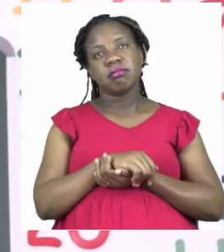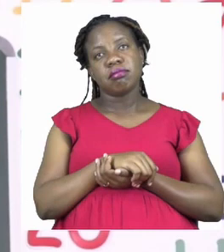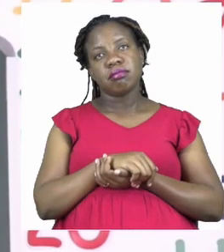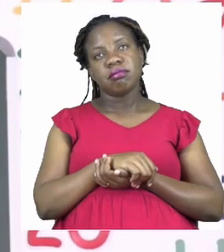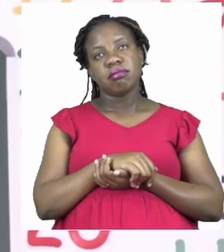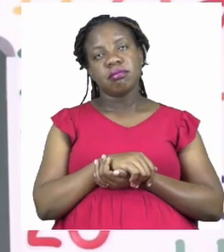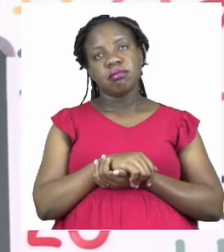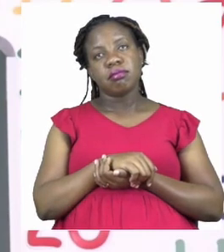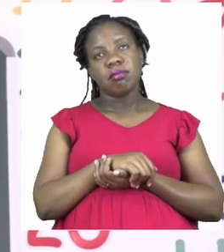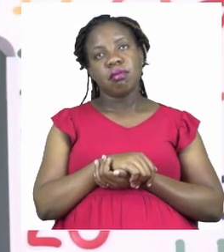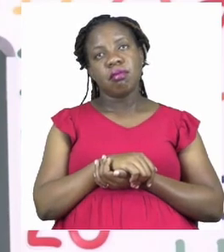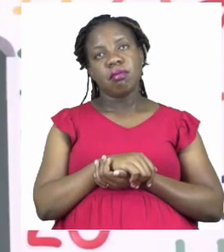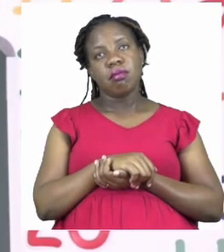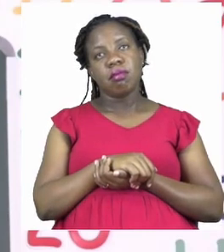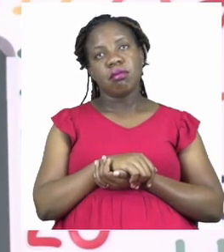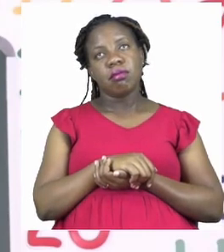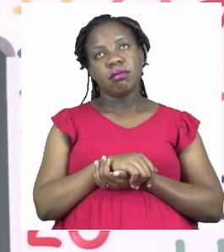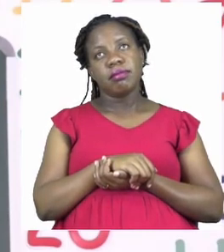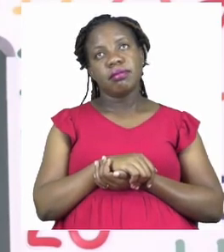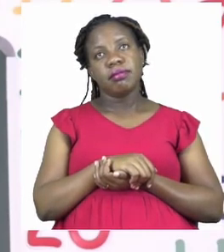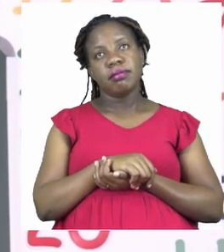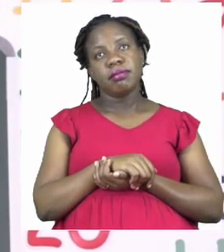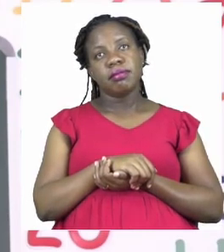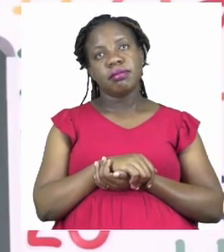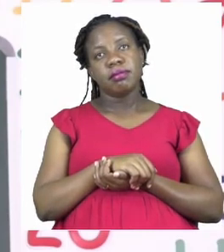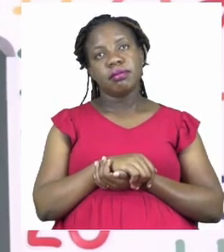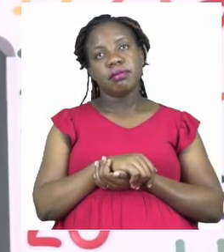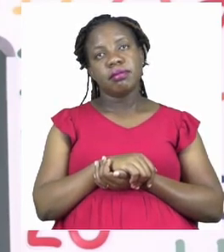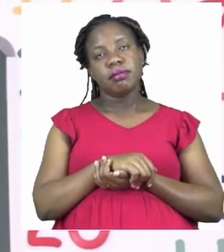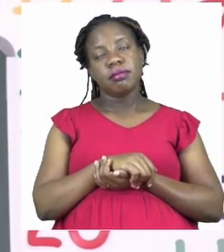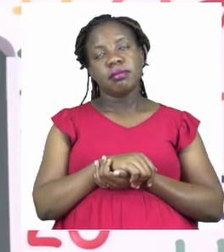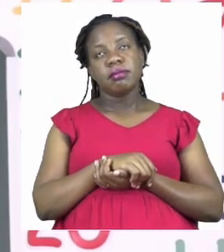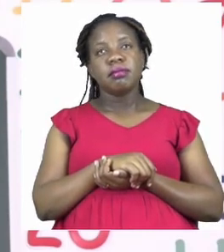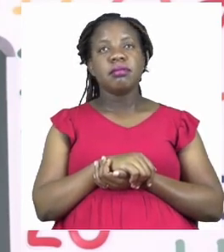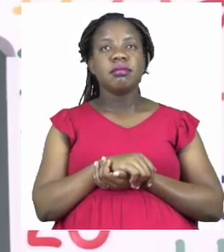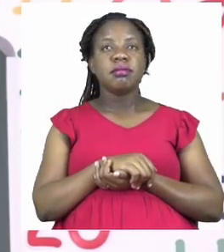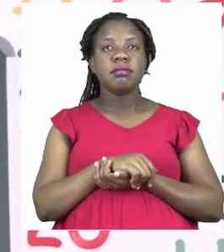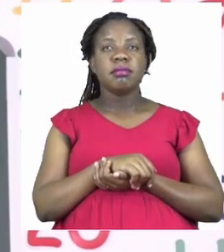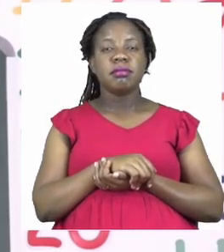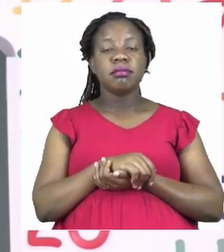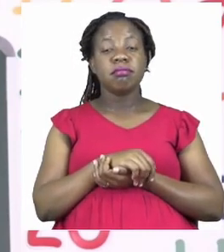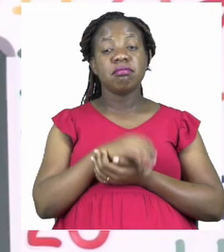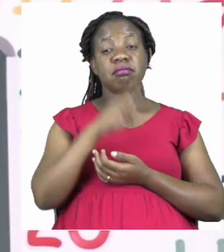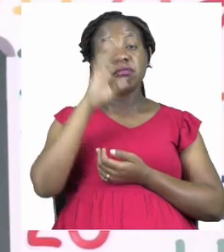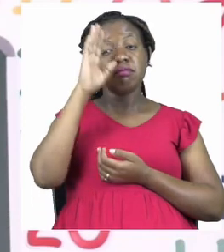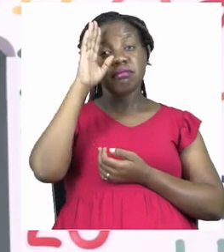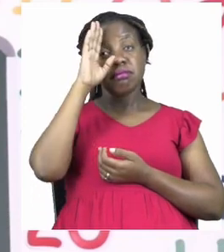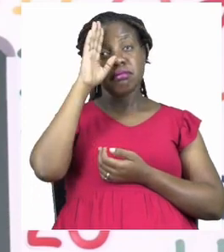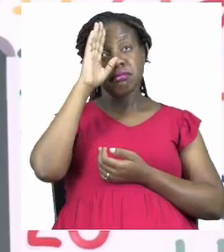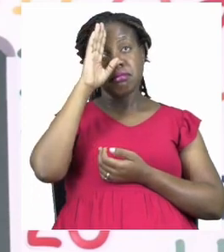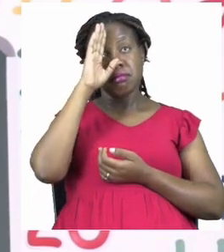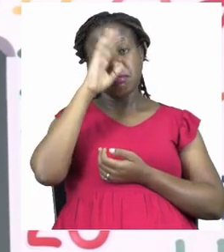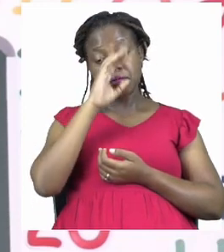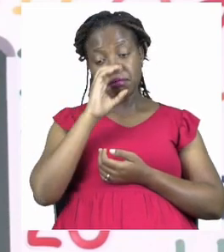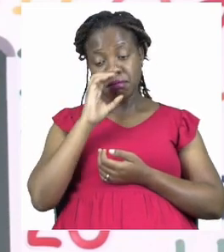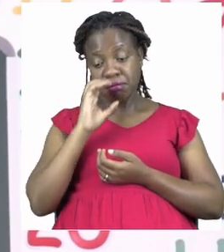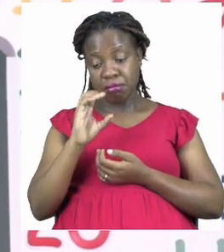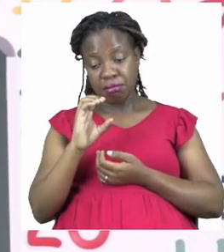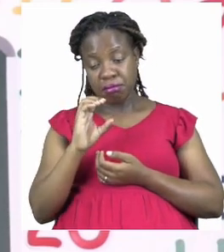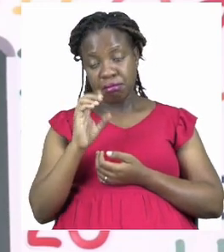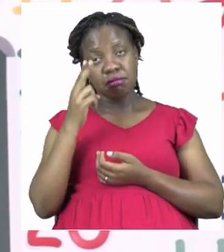It is 5. Don't forget your cent sign. Then we